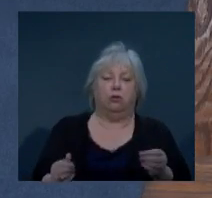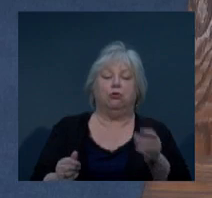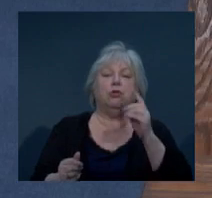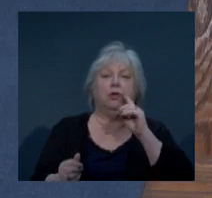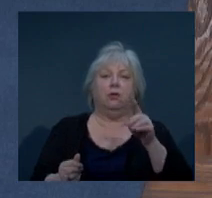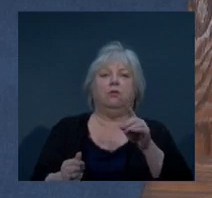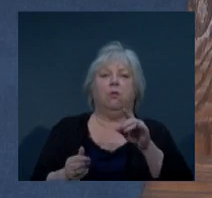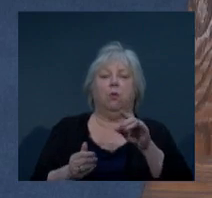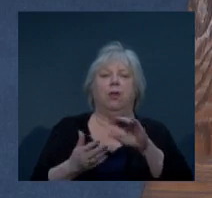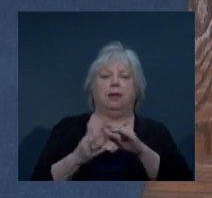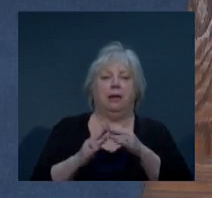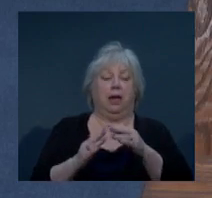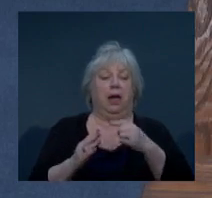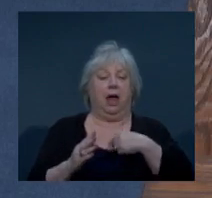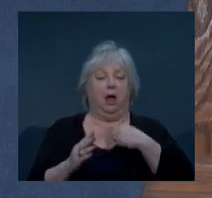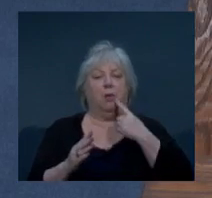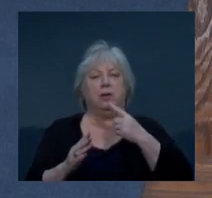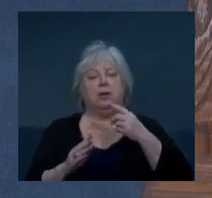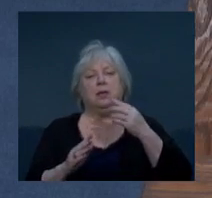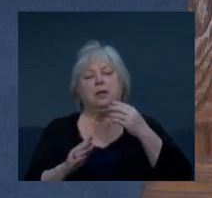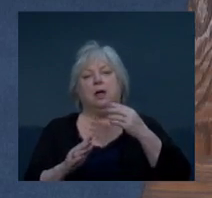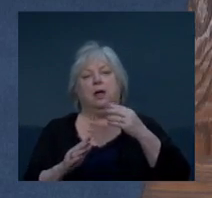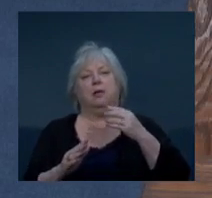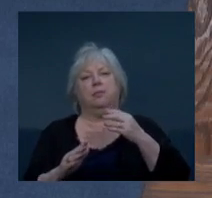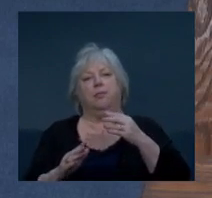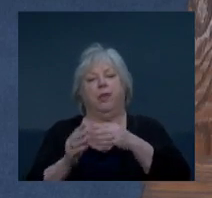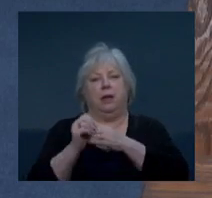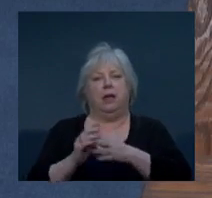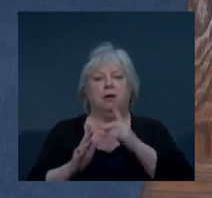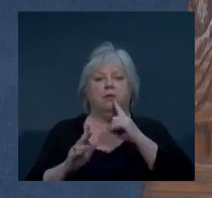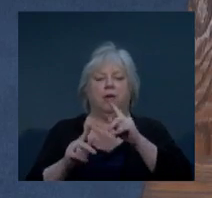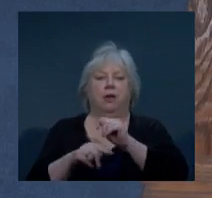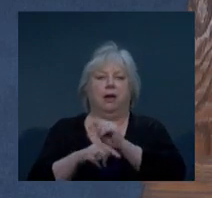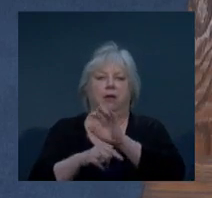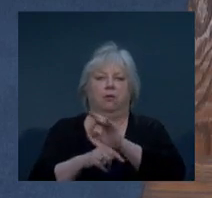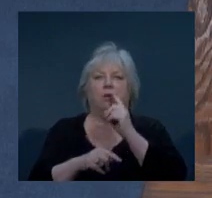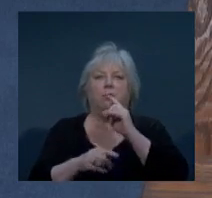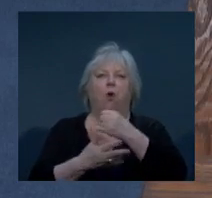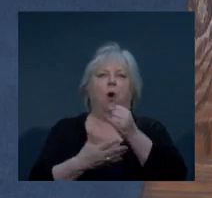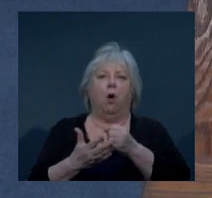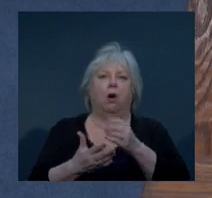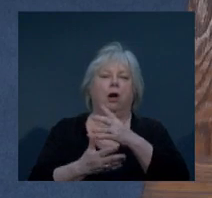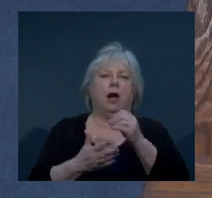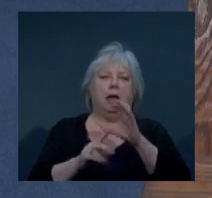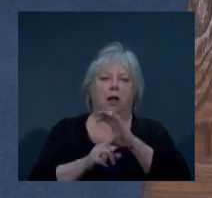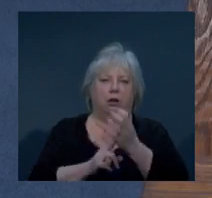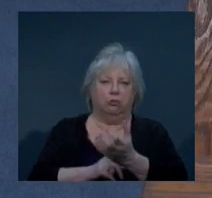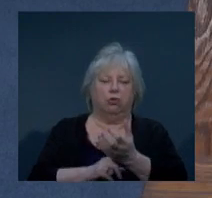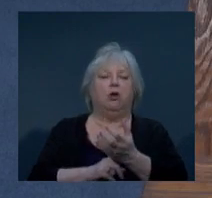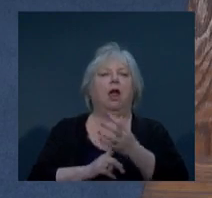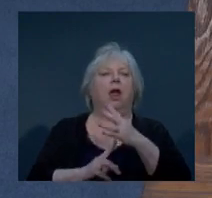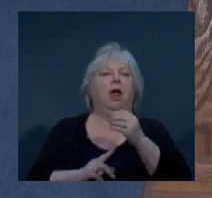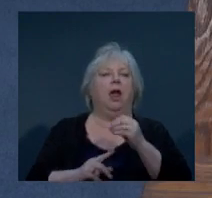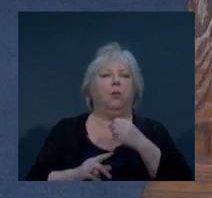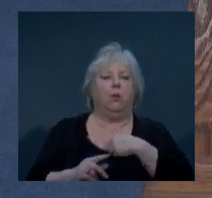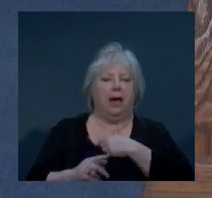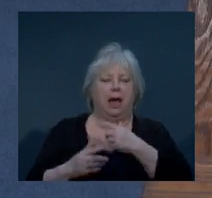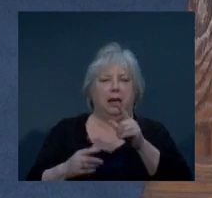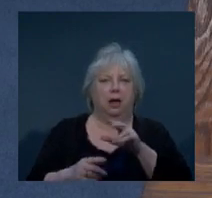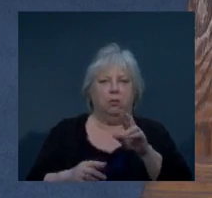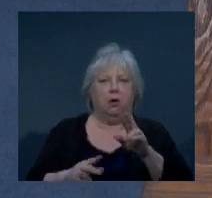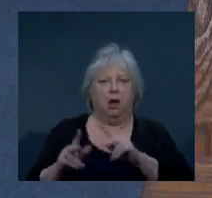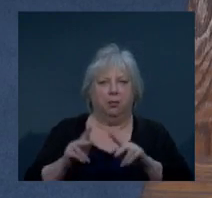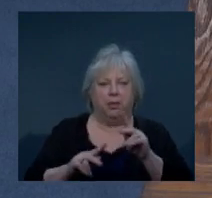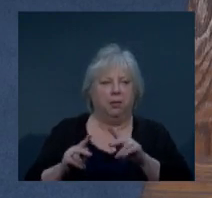head of the task force for arts and culture. We were one of the largest groups, and our group was made up of Little Rock residents and